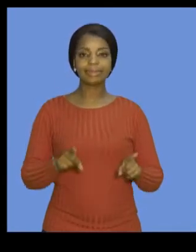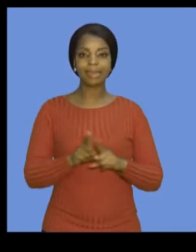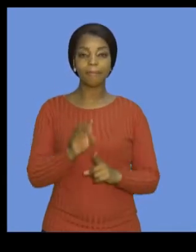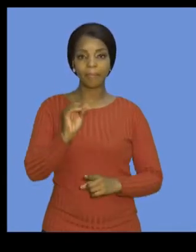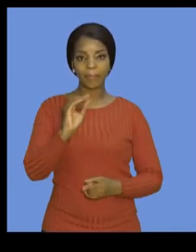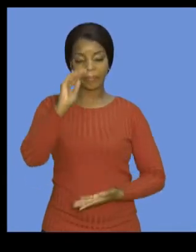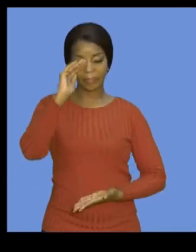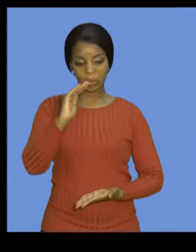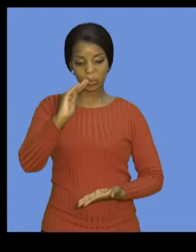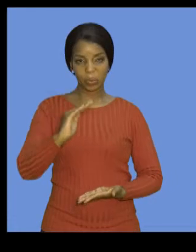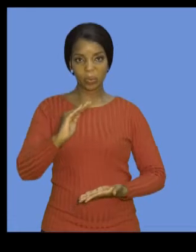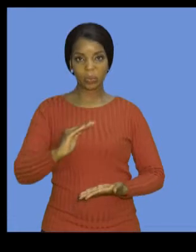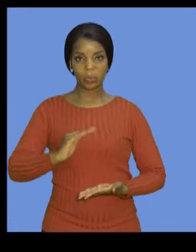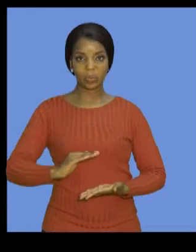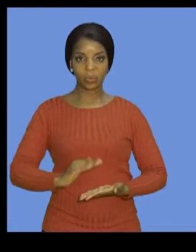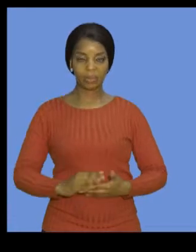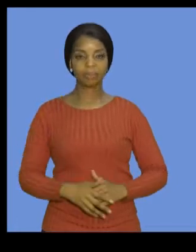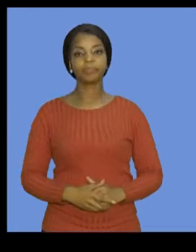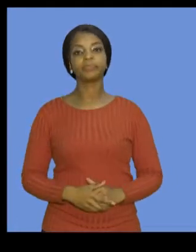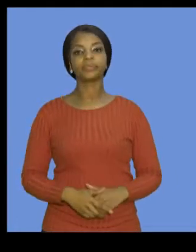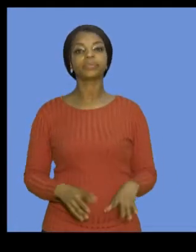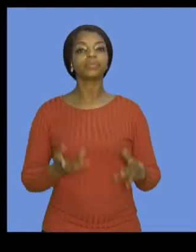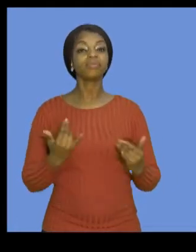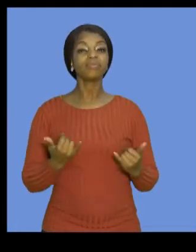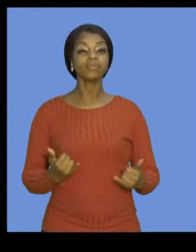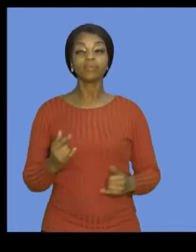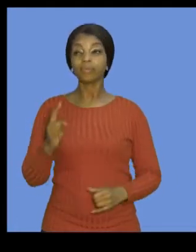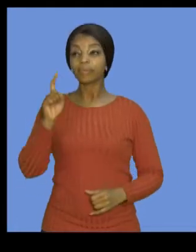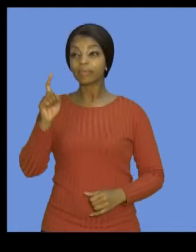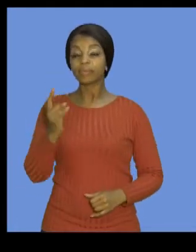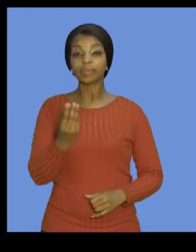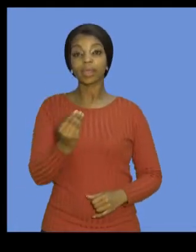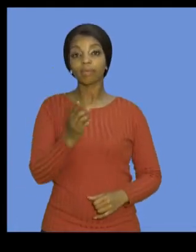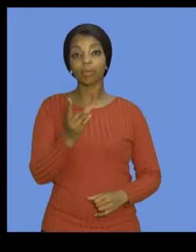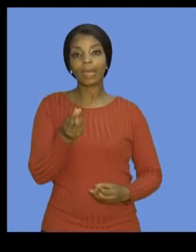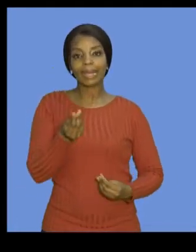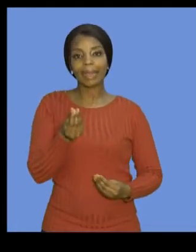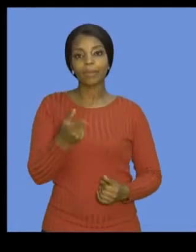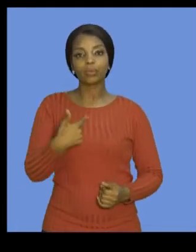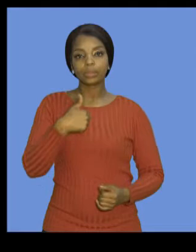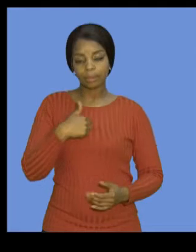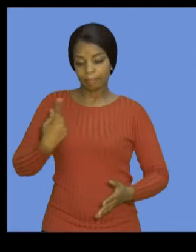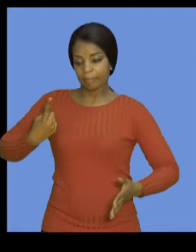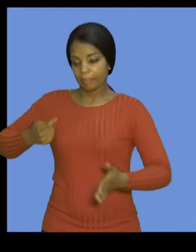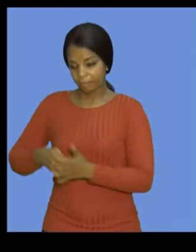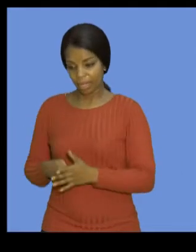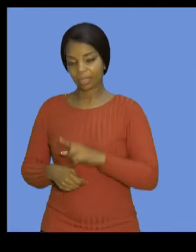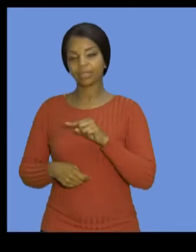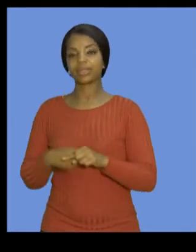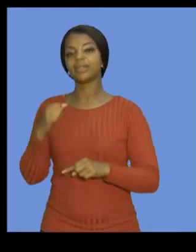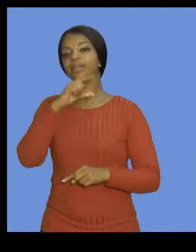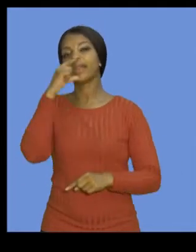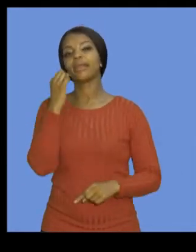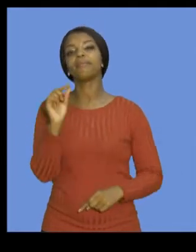big idea here is the principal amount. The principal amount is what you bought it for, right? So this is what